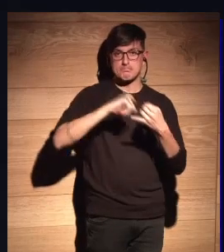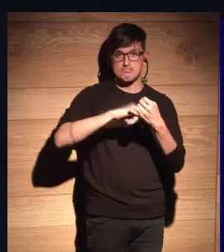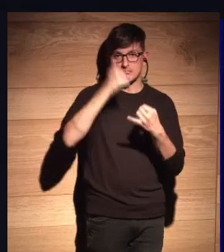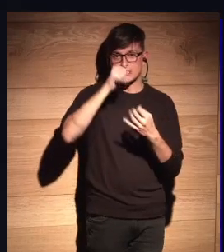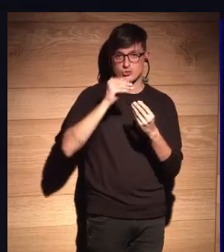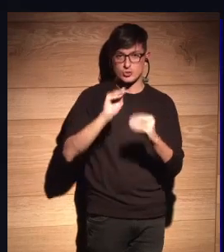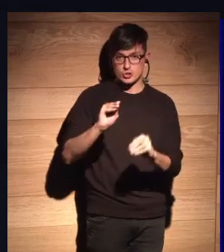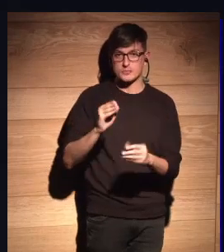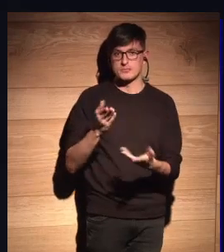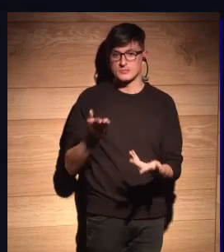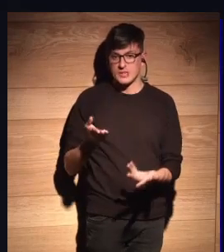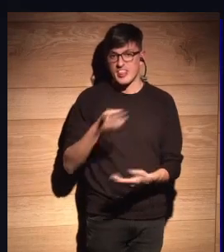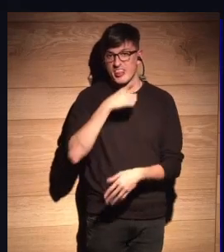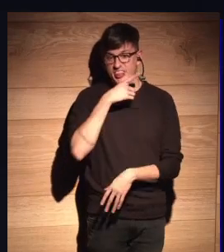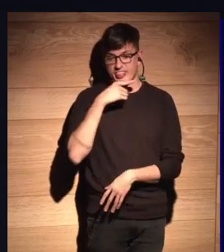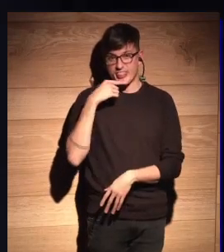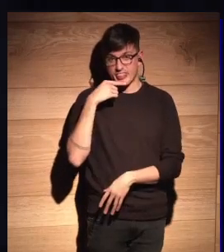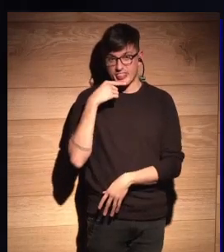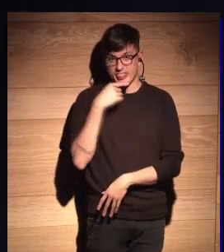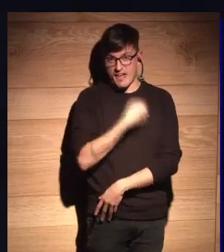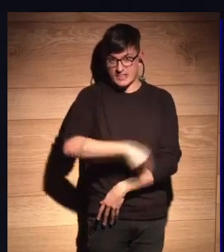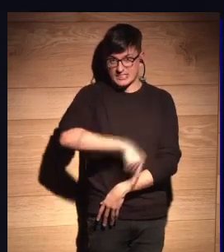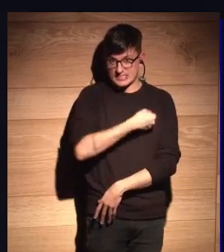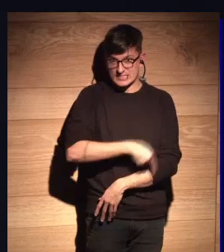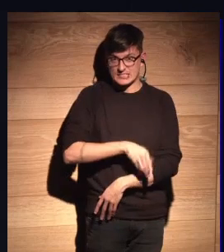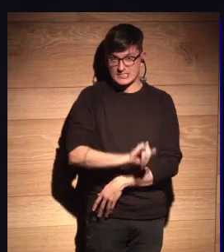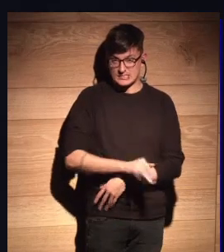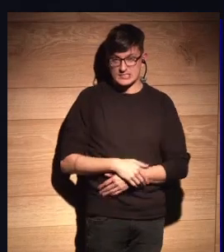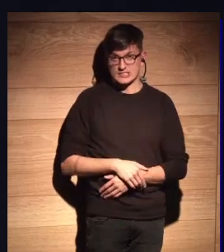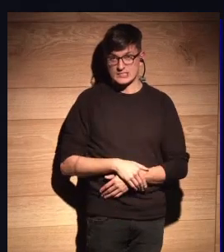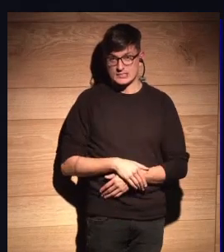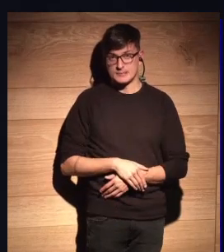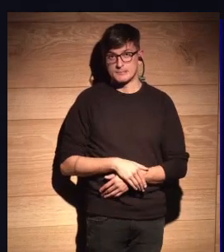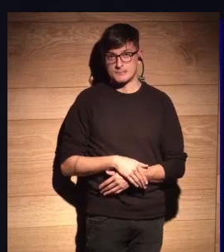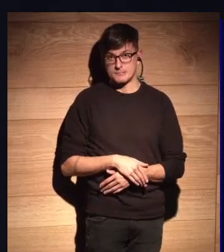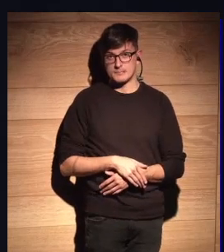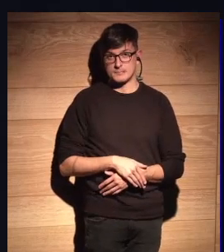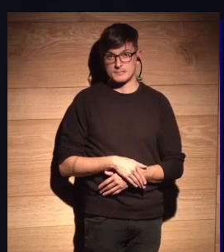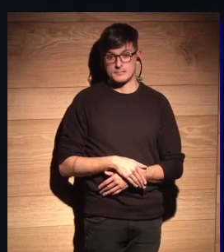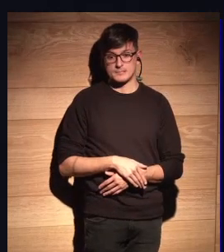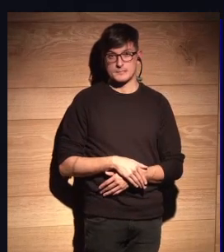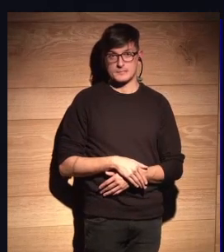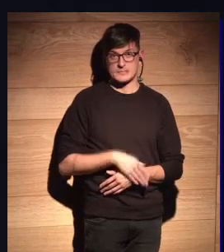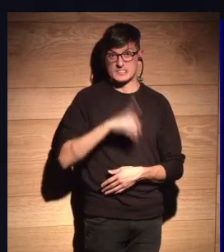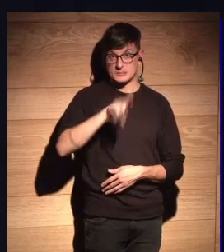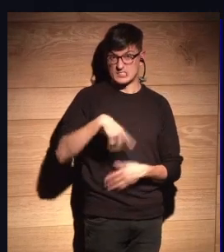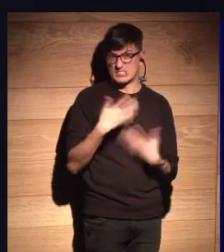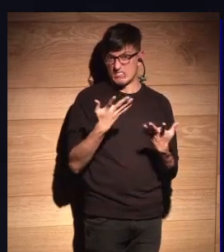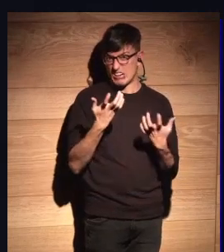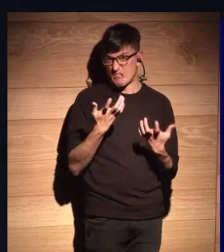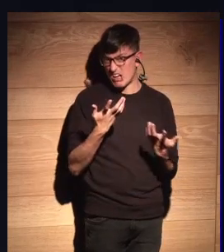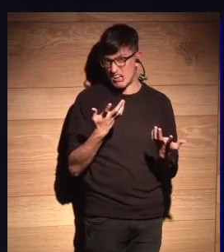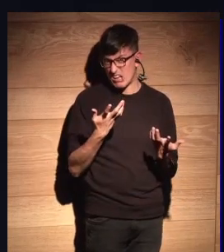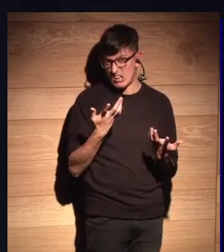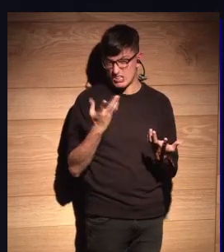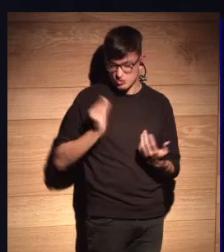diabetes, and so this whole thing. He was making $1 a day, working in a bakery.